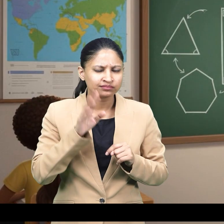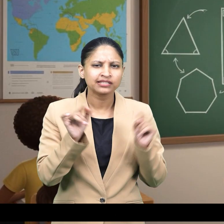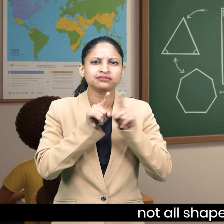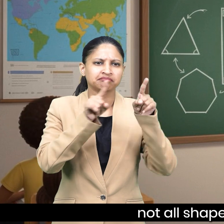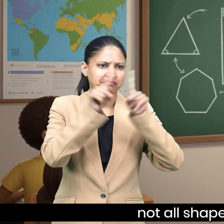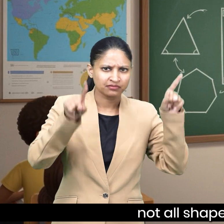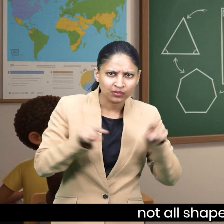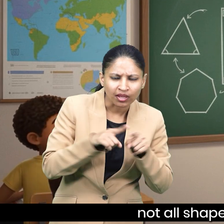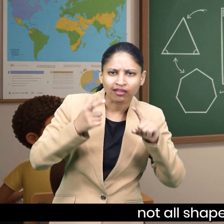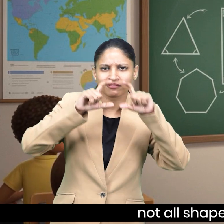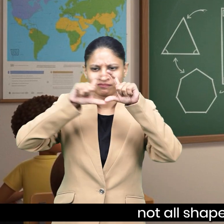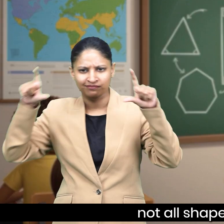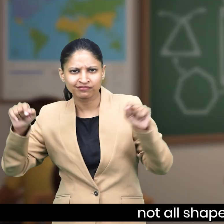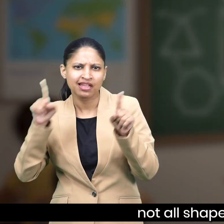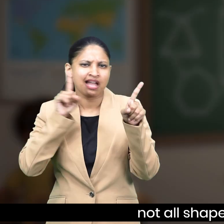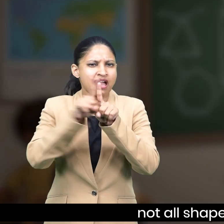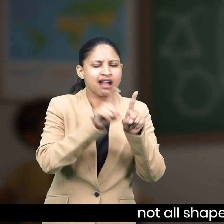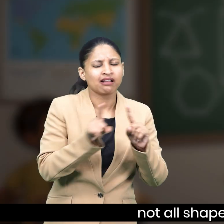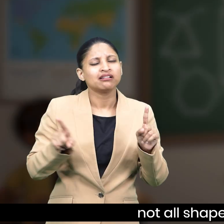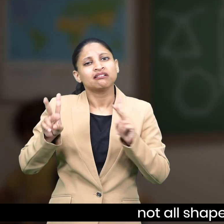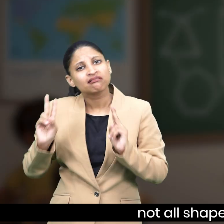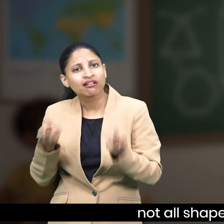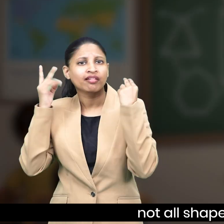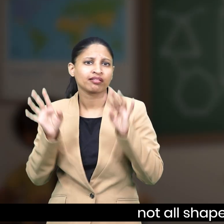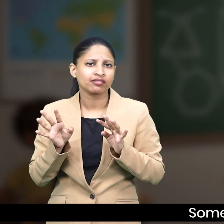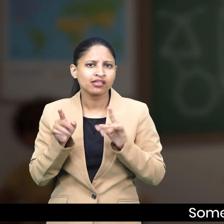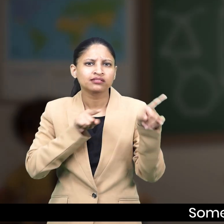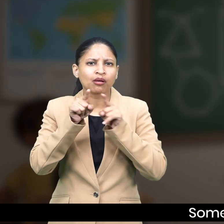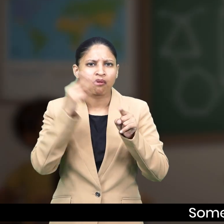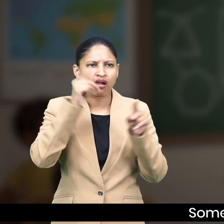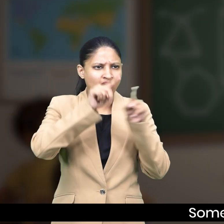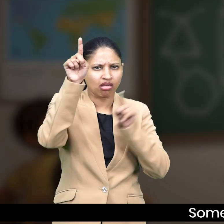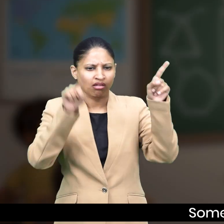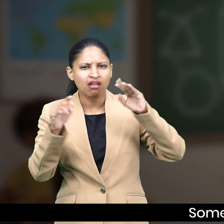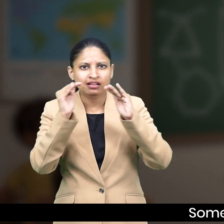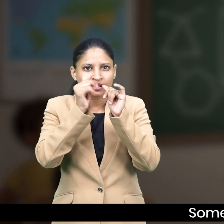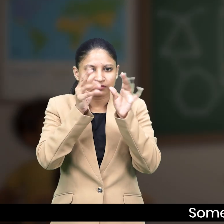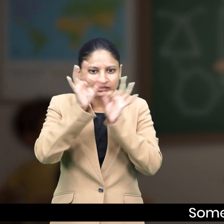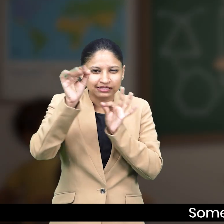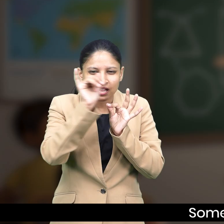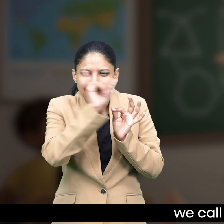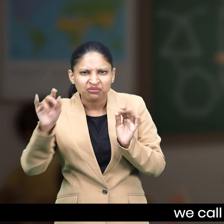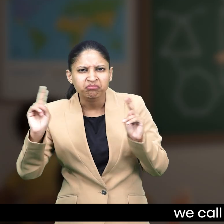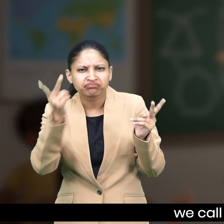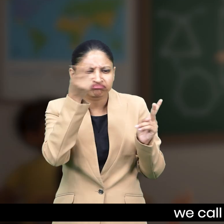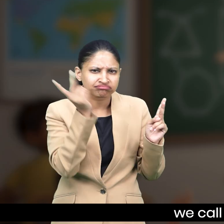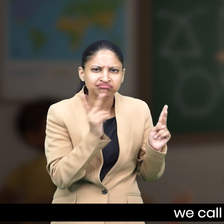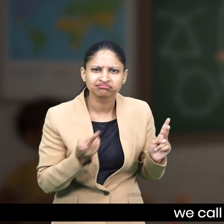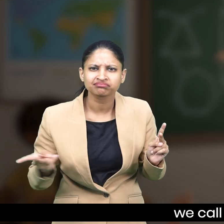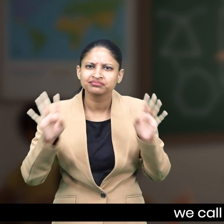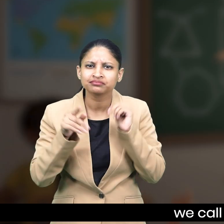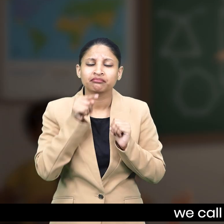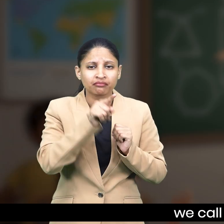Children, not all shapes are squares or rectangles. Some have unequal sides. We call